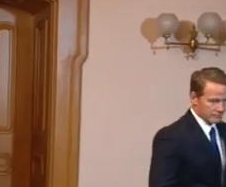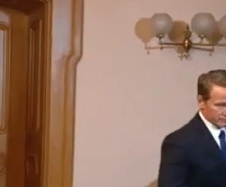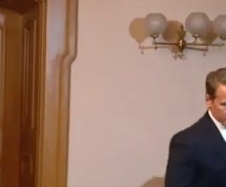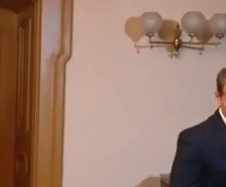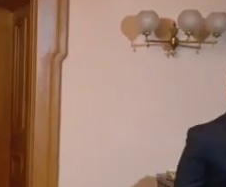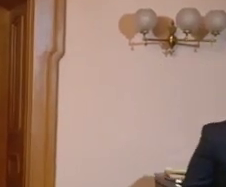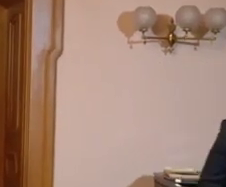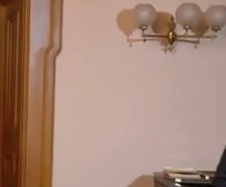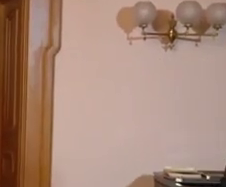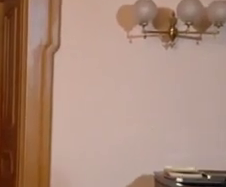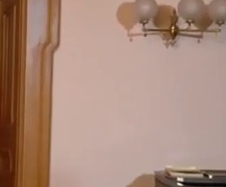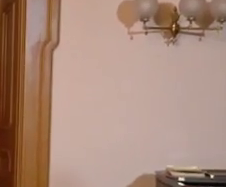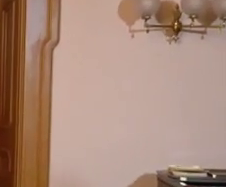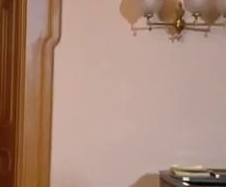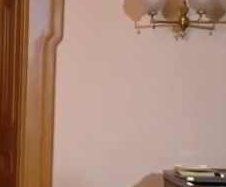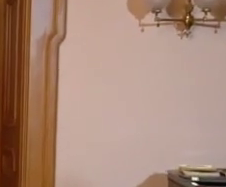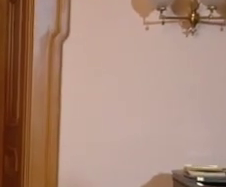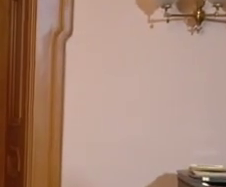Afternoon, everyone. As